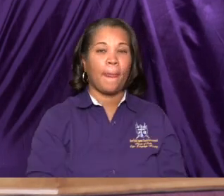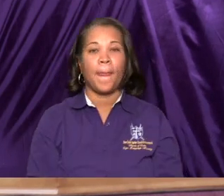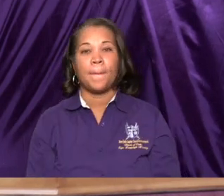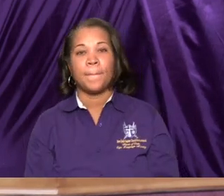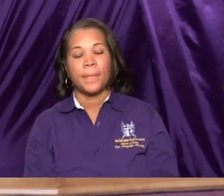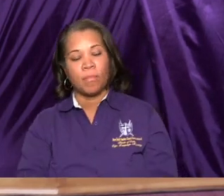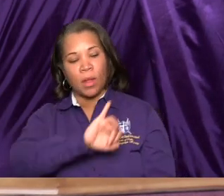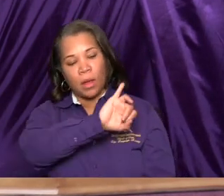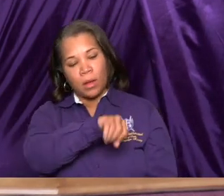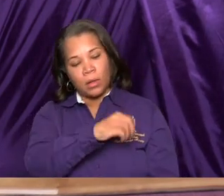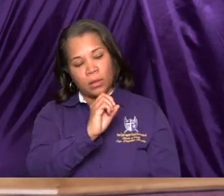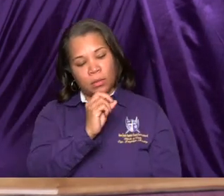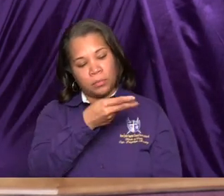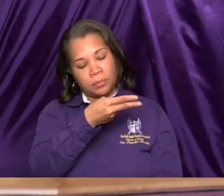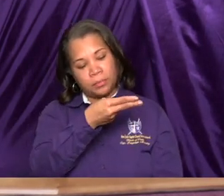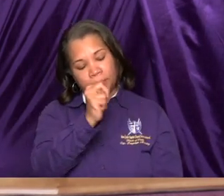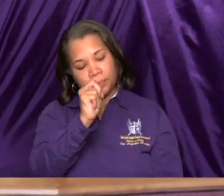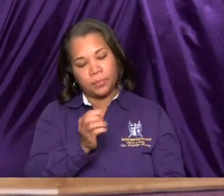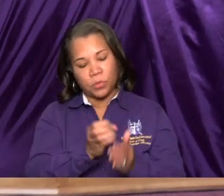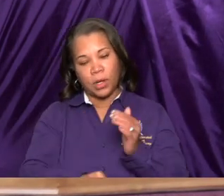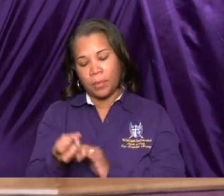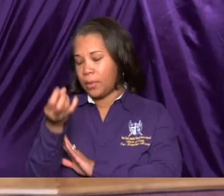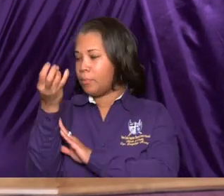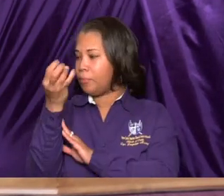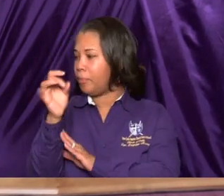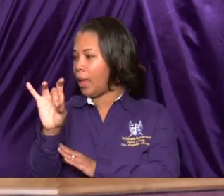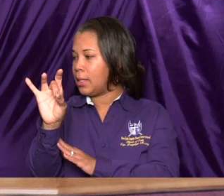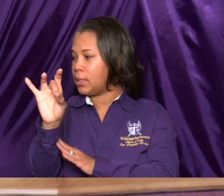John 8 is a story of a woman who was caught in adultery.